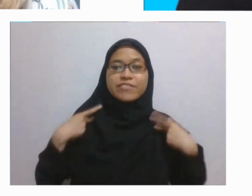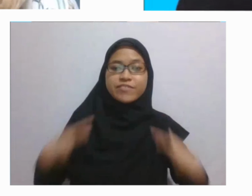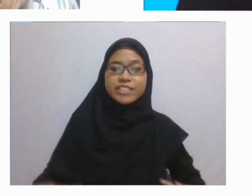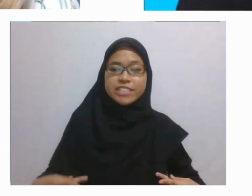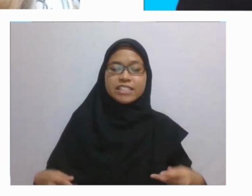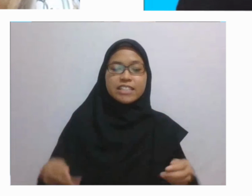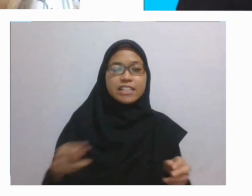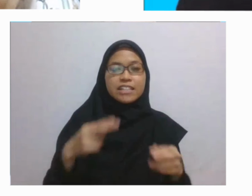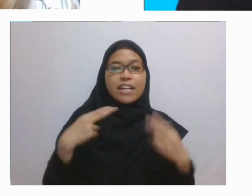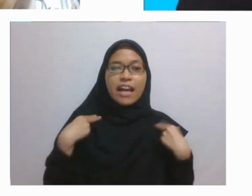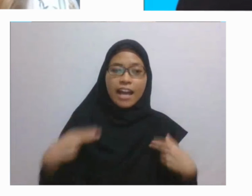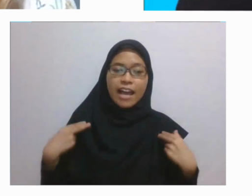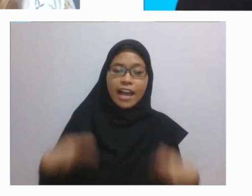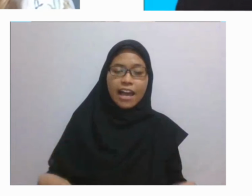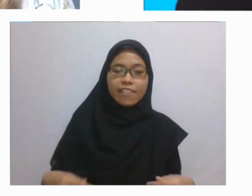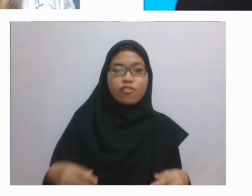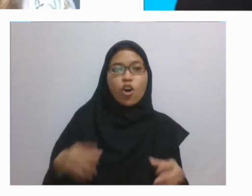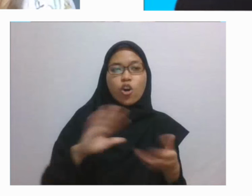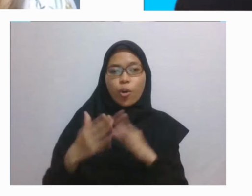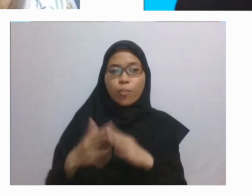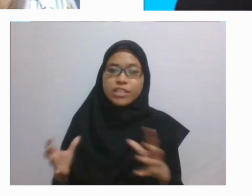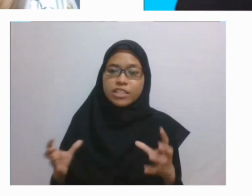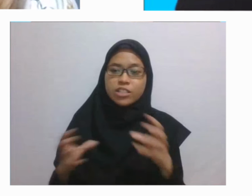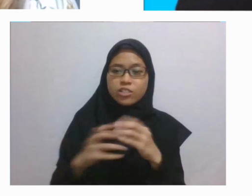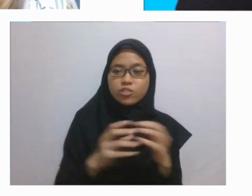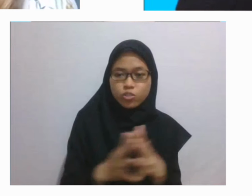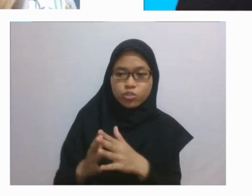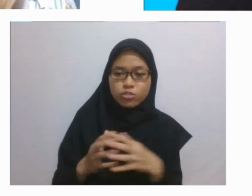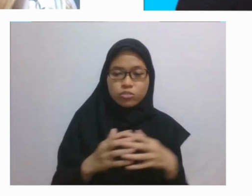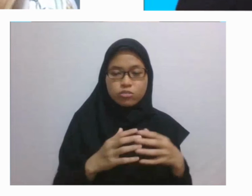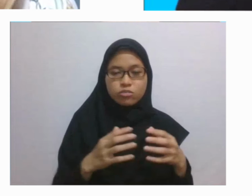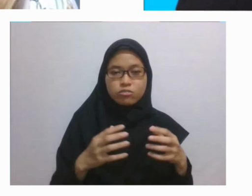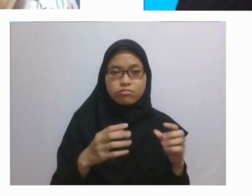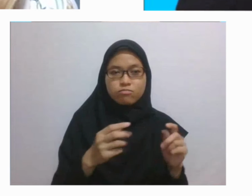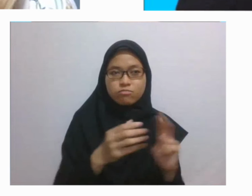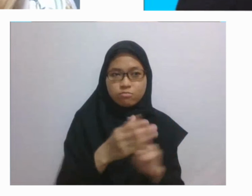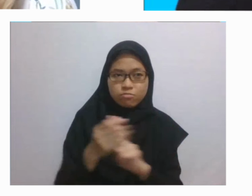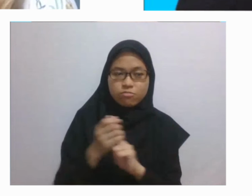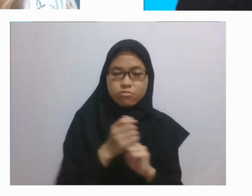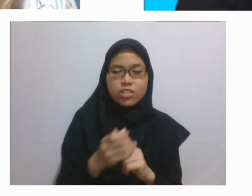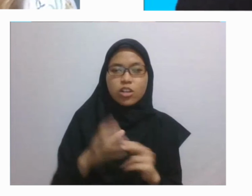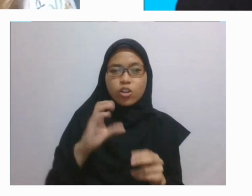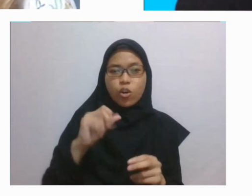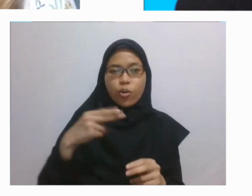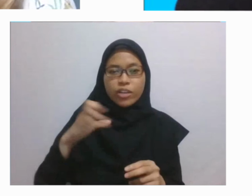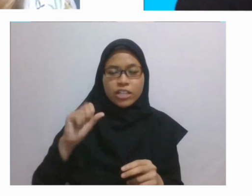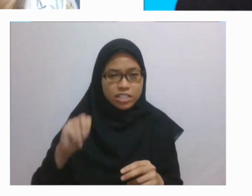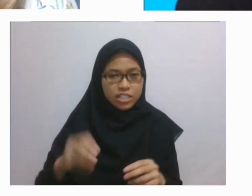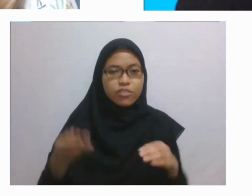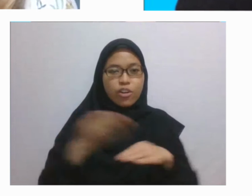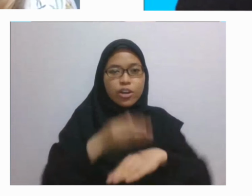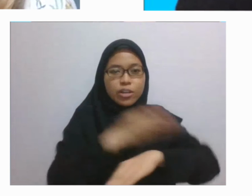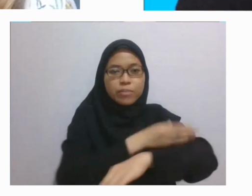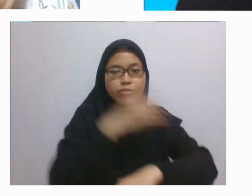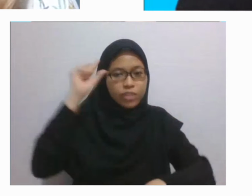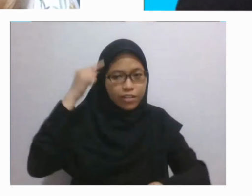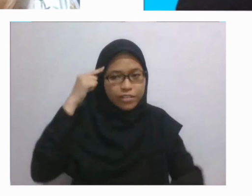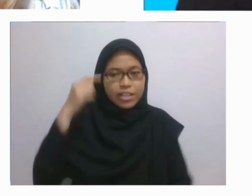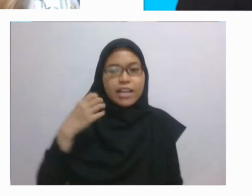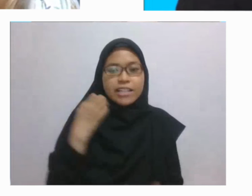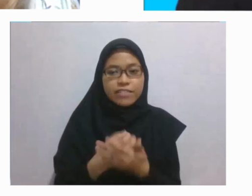community cohesion, for improving governance, inclusion, these issues. But the evidence that they're